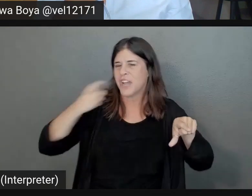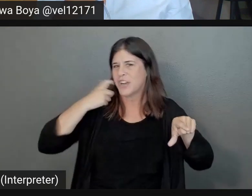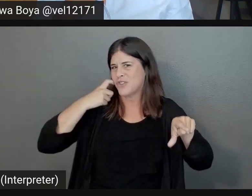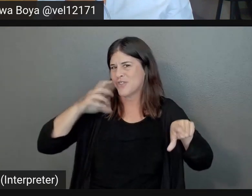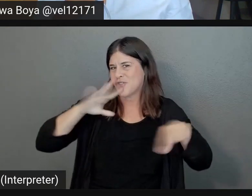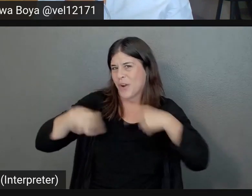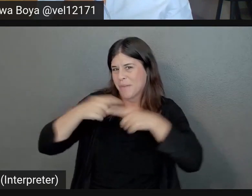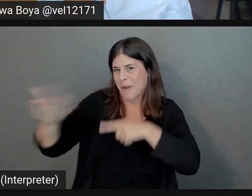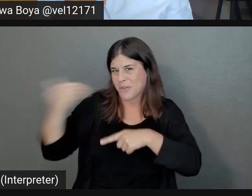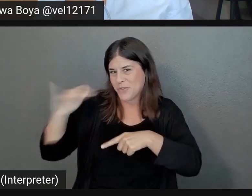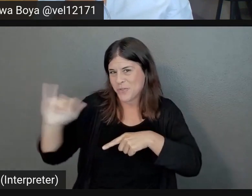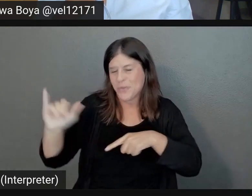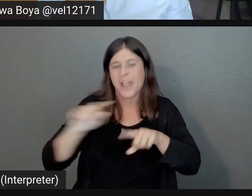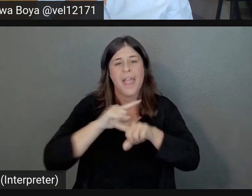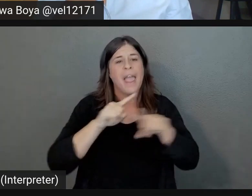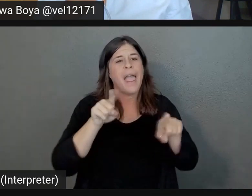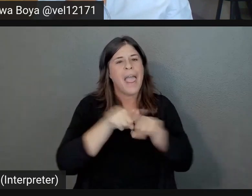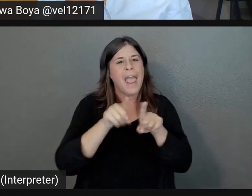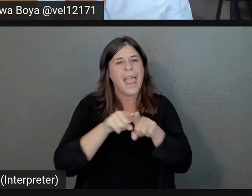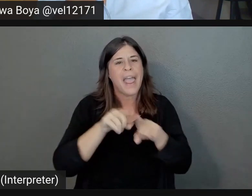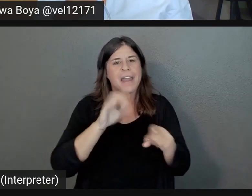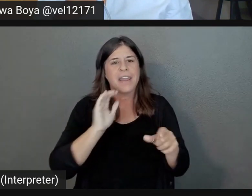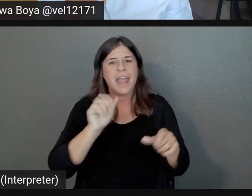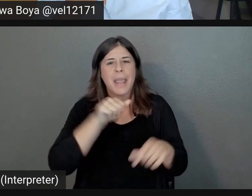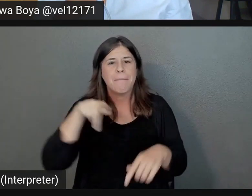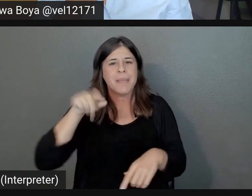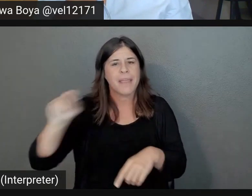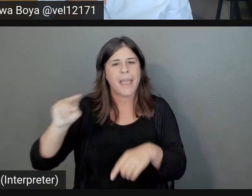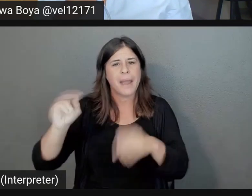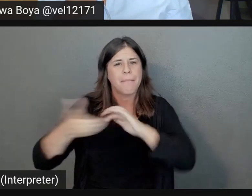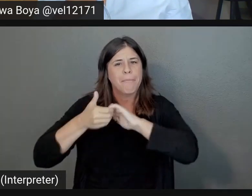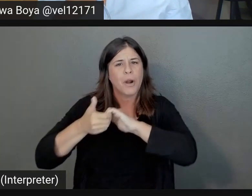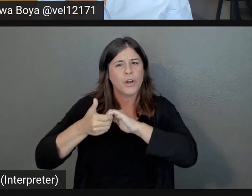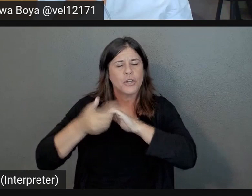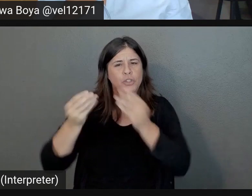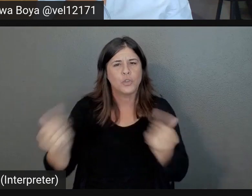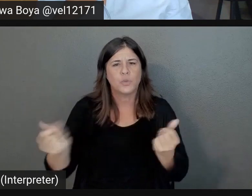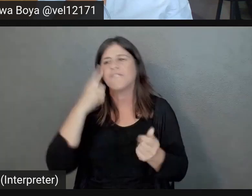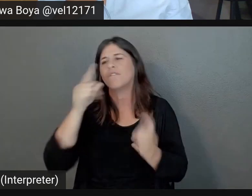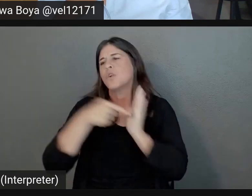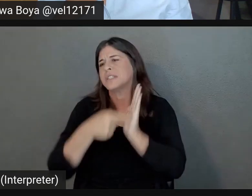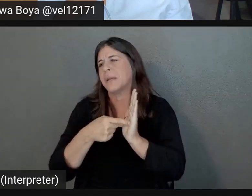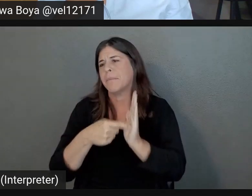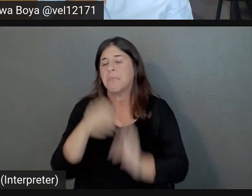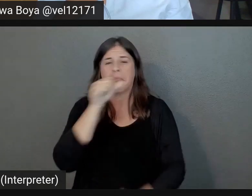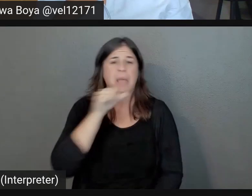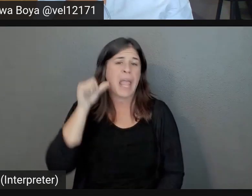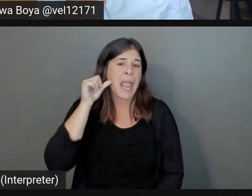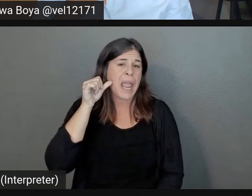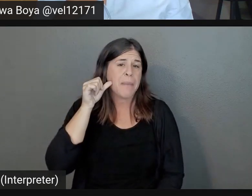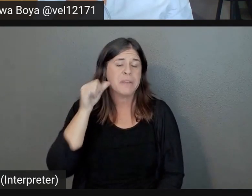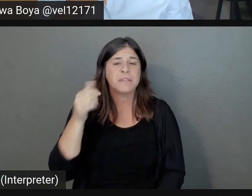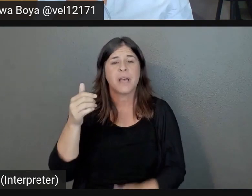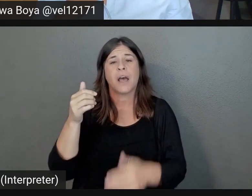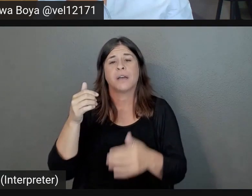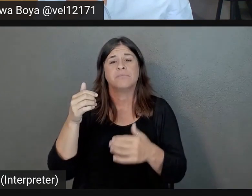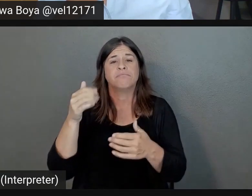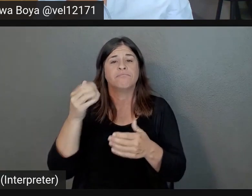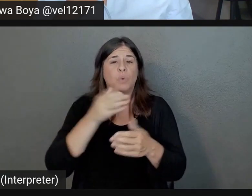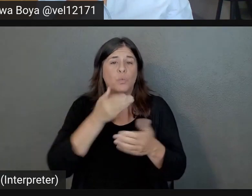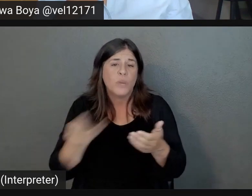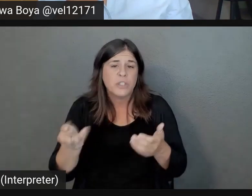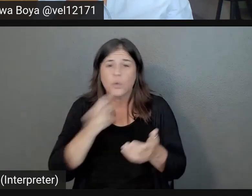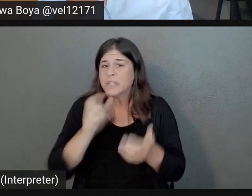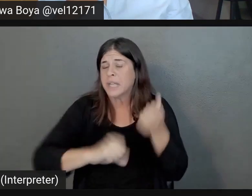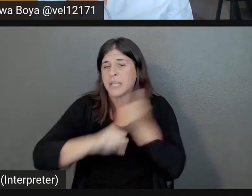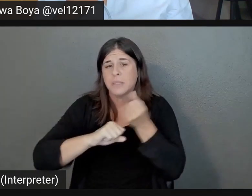well, and in APN partner solutions. Like, for instance, if an Amazon Kendra resource is unsupported in a